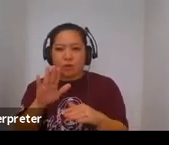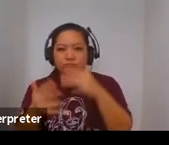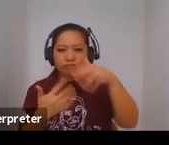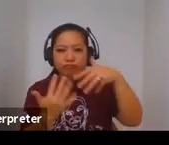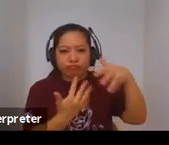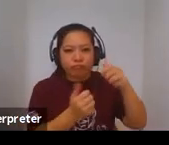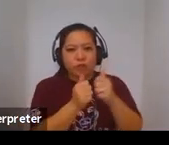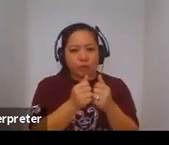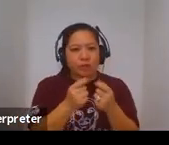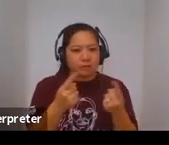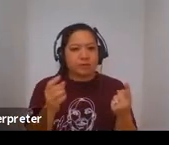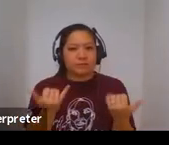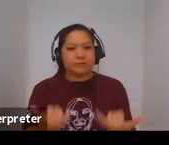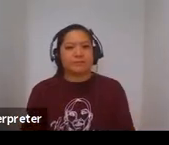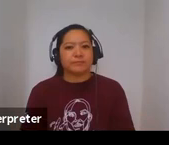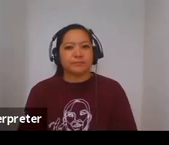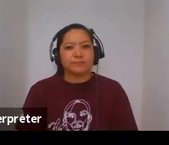other.